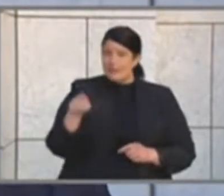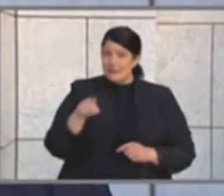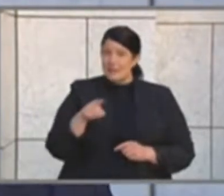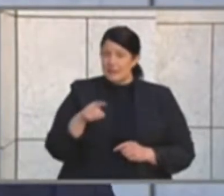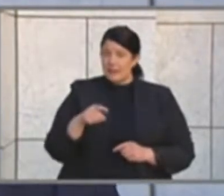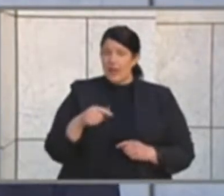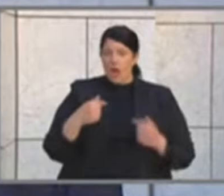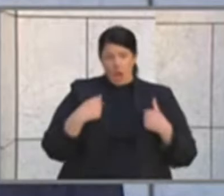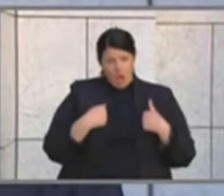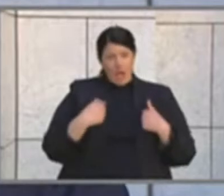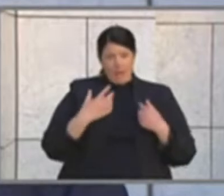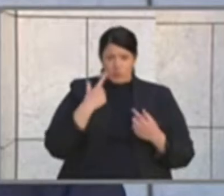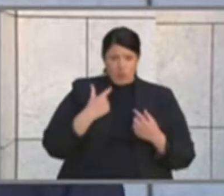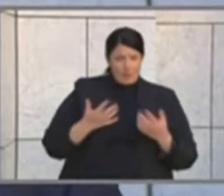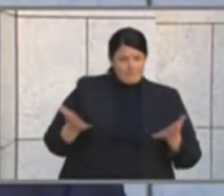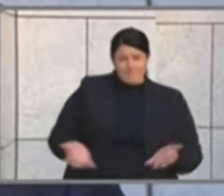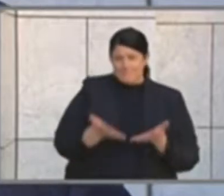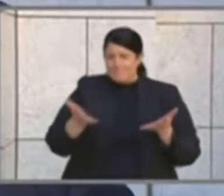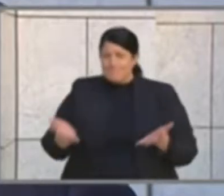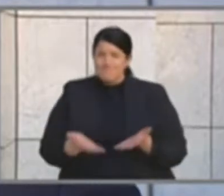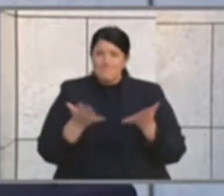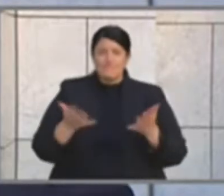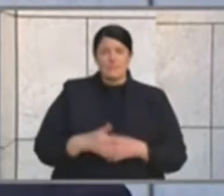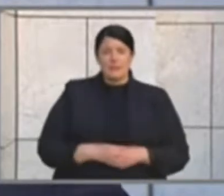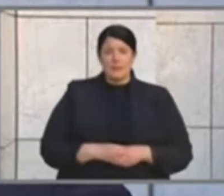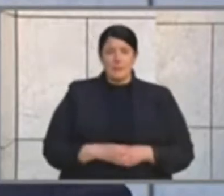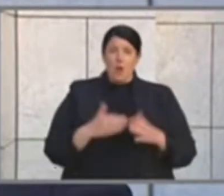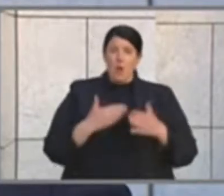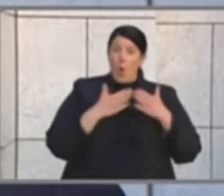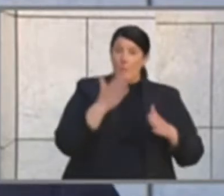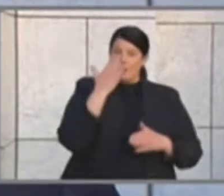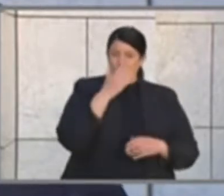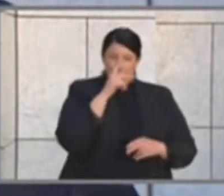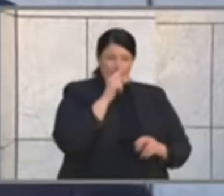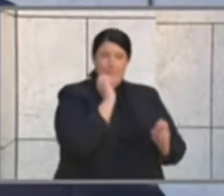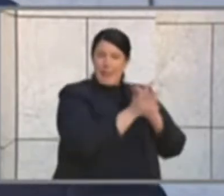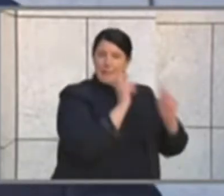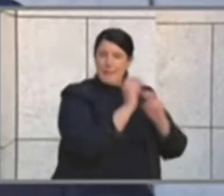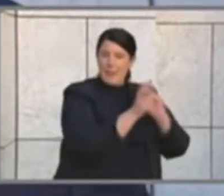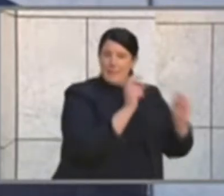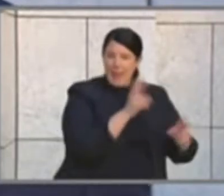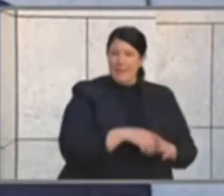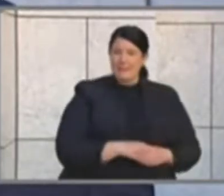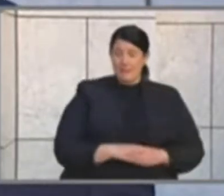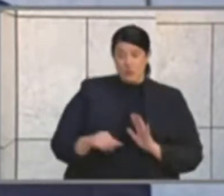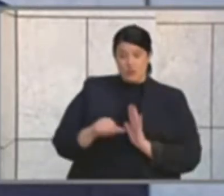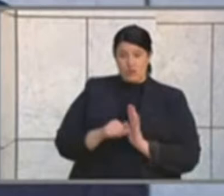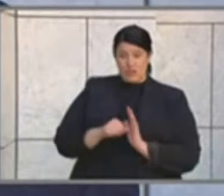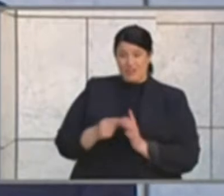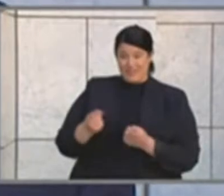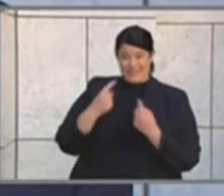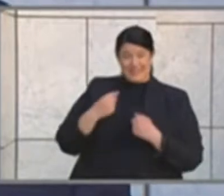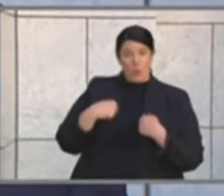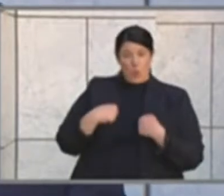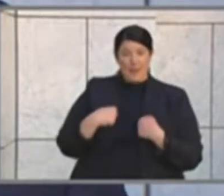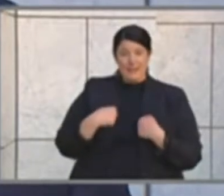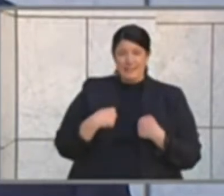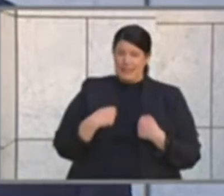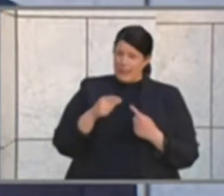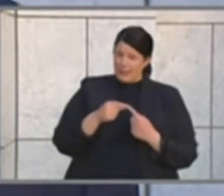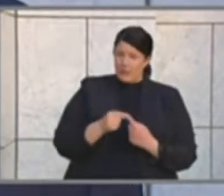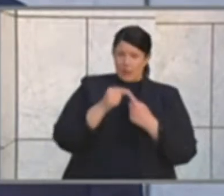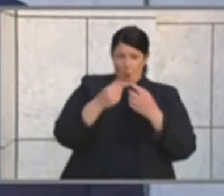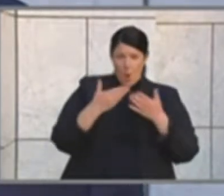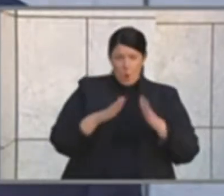been so forward-leaning. Whether it has been the reopening of schools, which has been, on Treasury's advice, one of the most